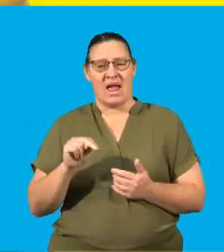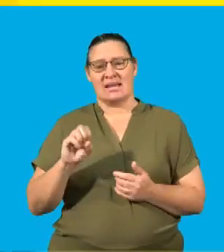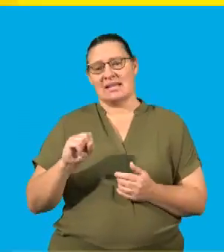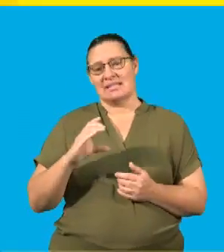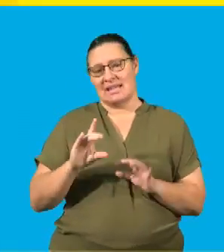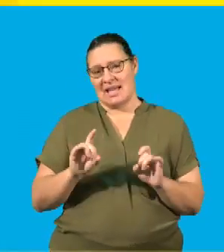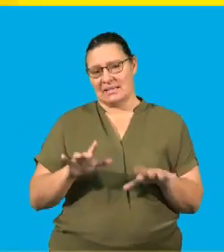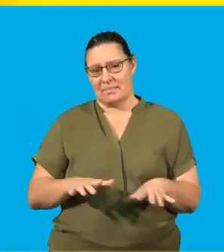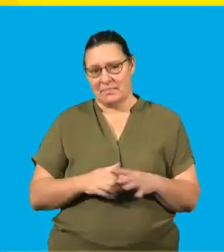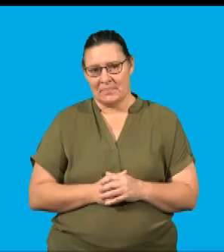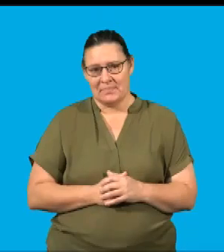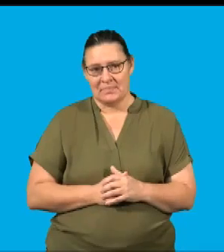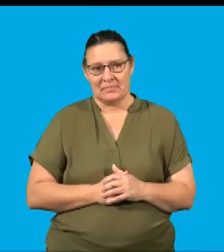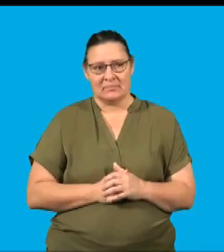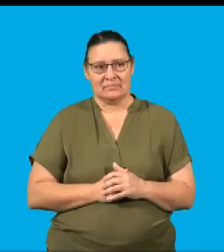Certificate exams.